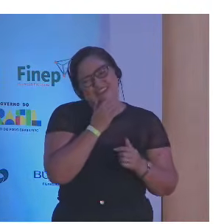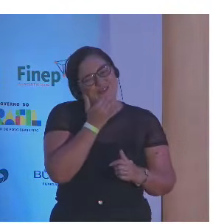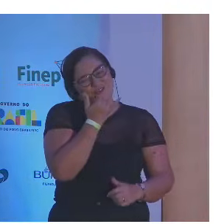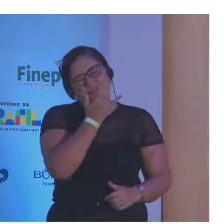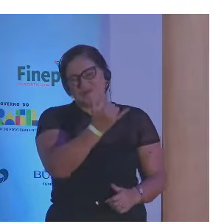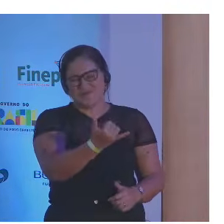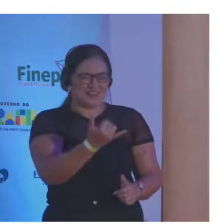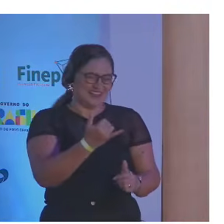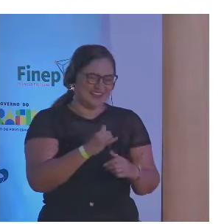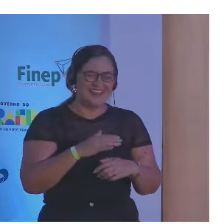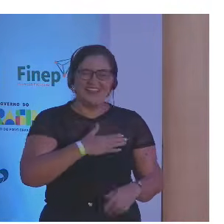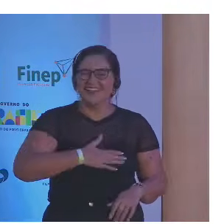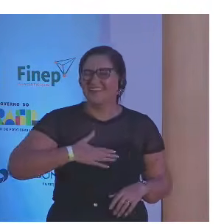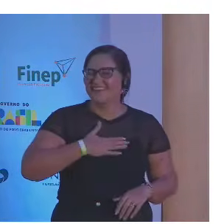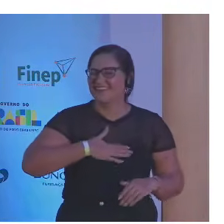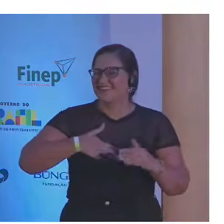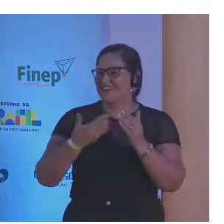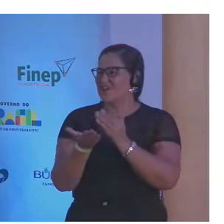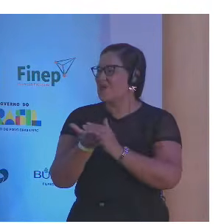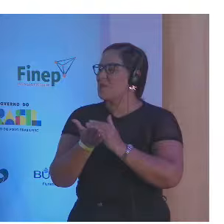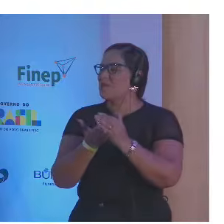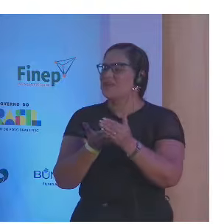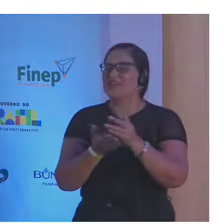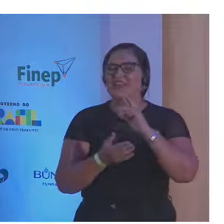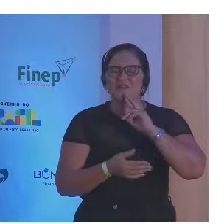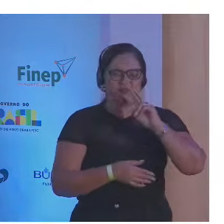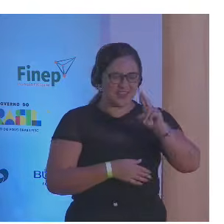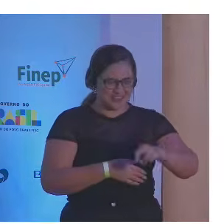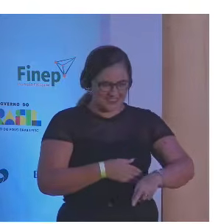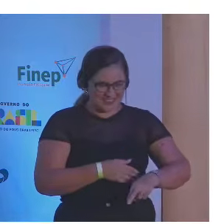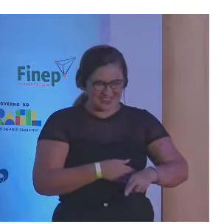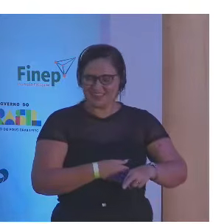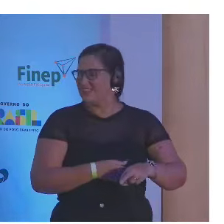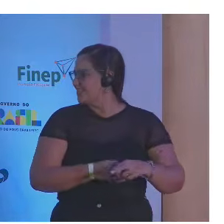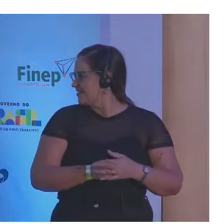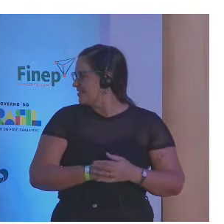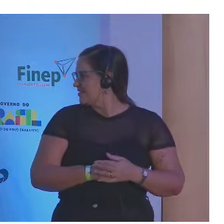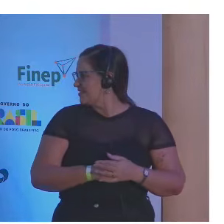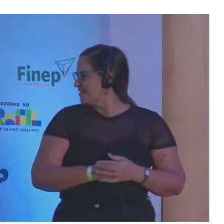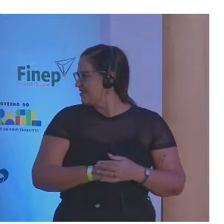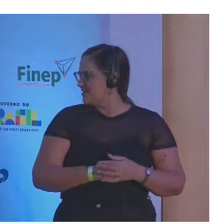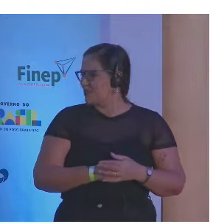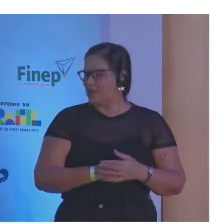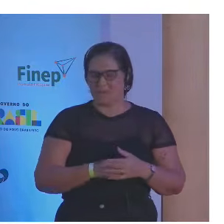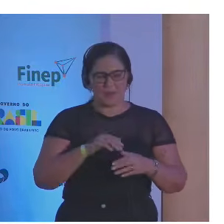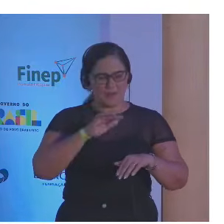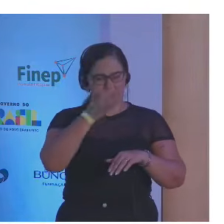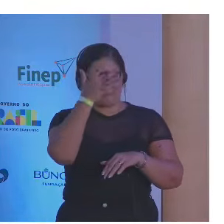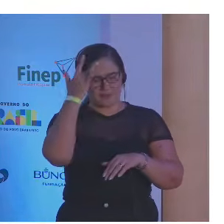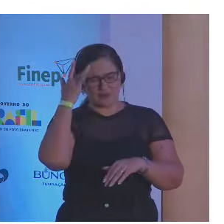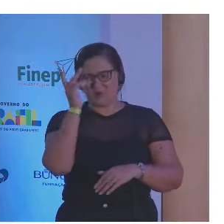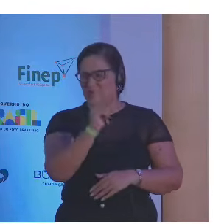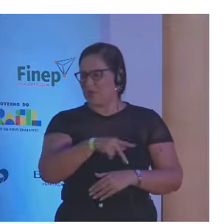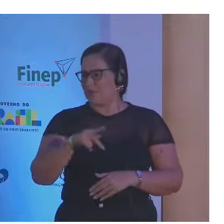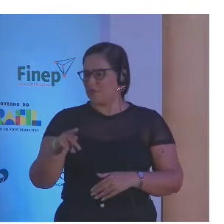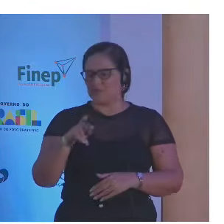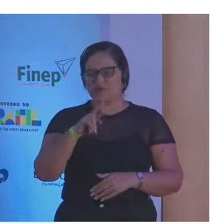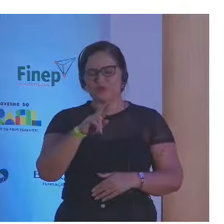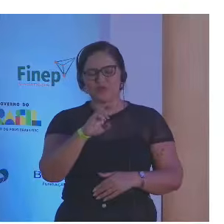I would like to start by recognizing my co-author, Professor Renato